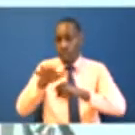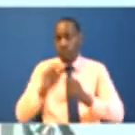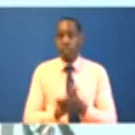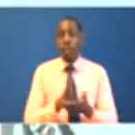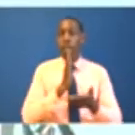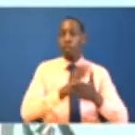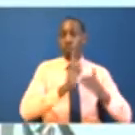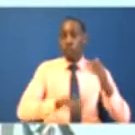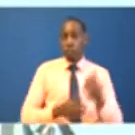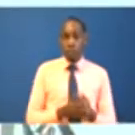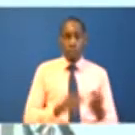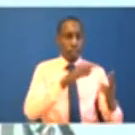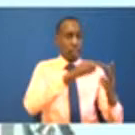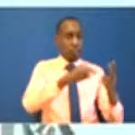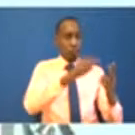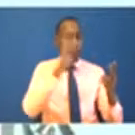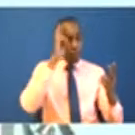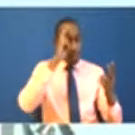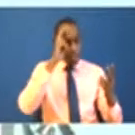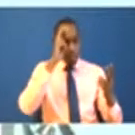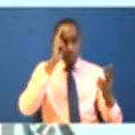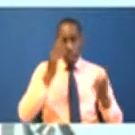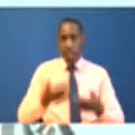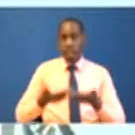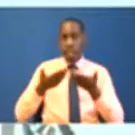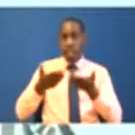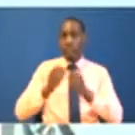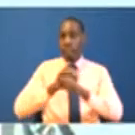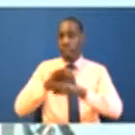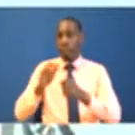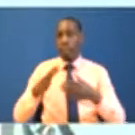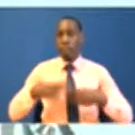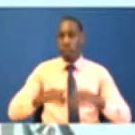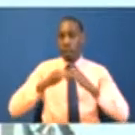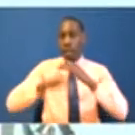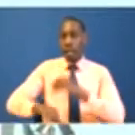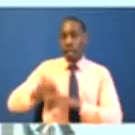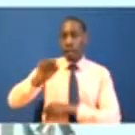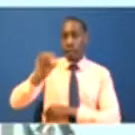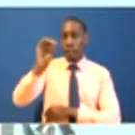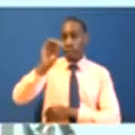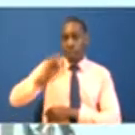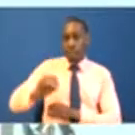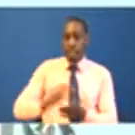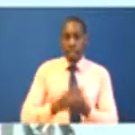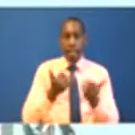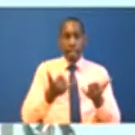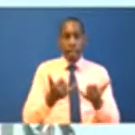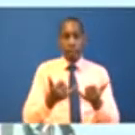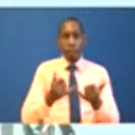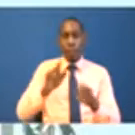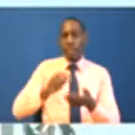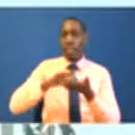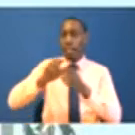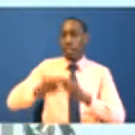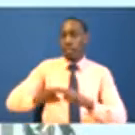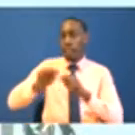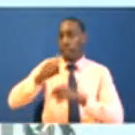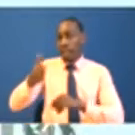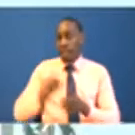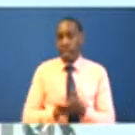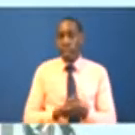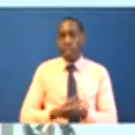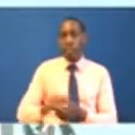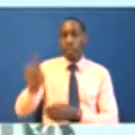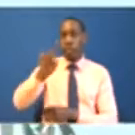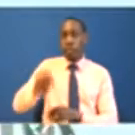reality is that those two factors don't give recognition to the people below five percent so they must slay on something else and that's the critical